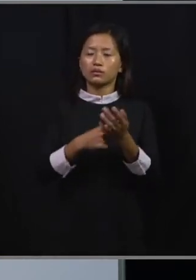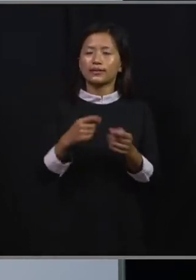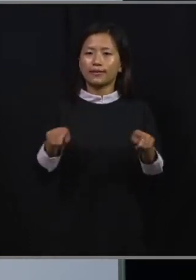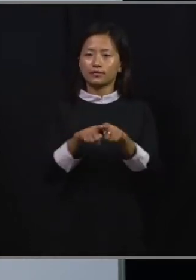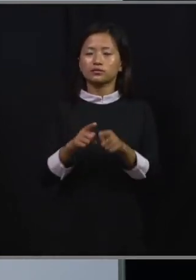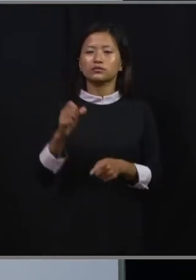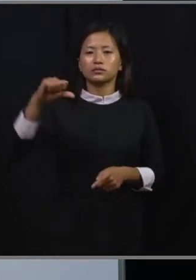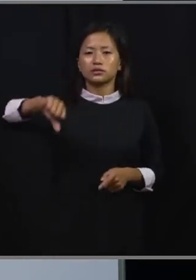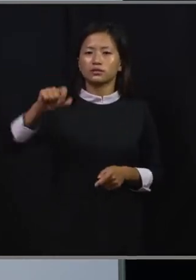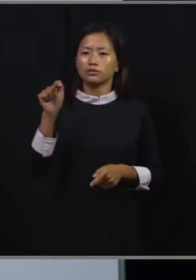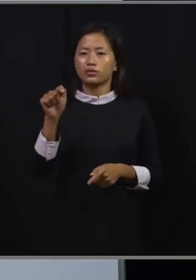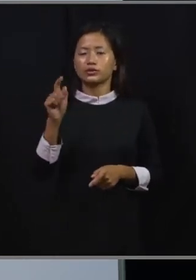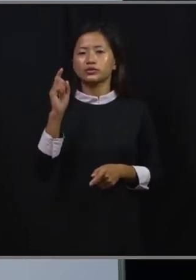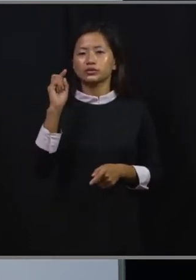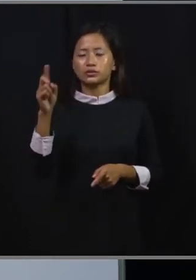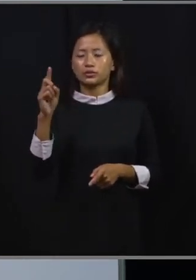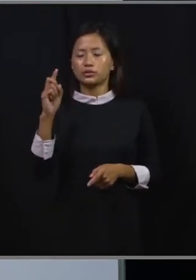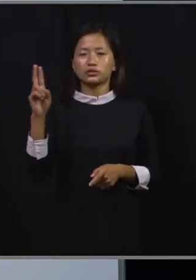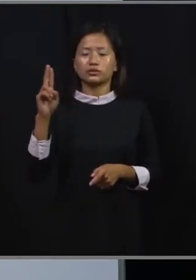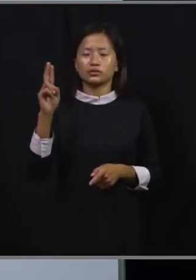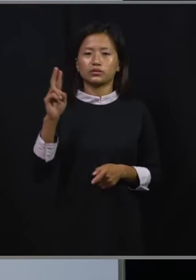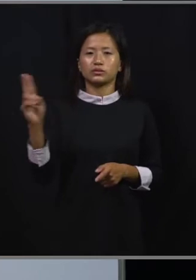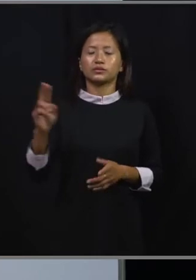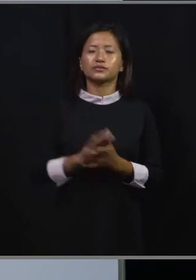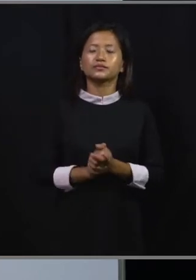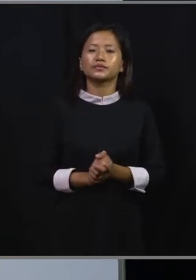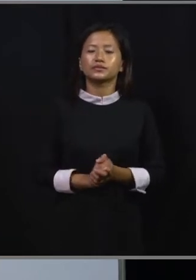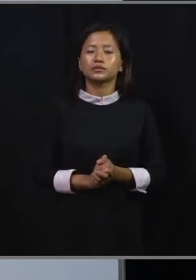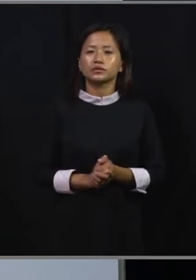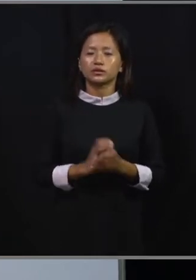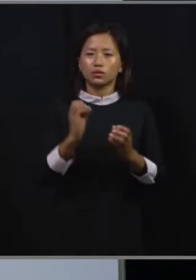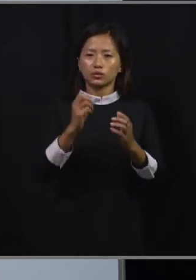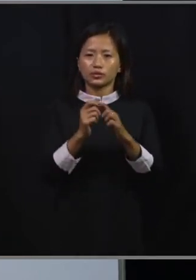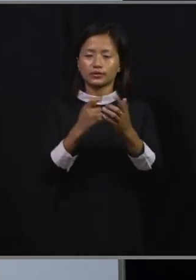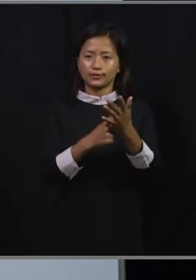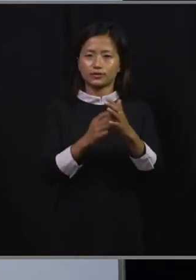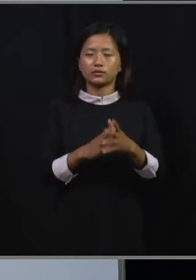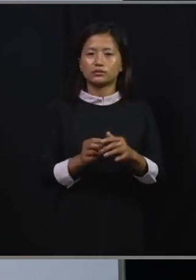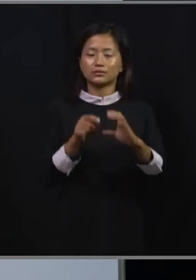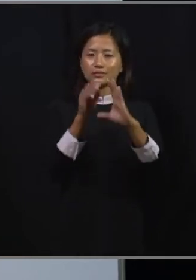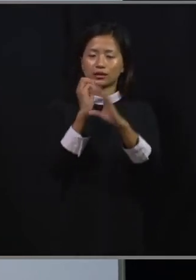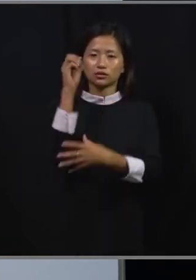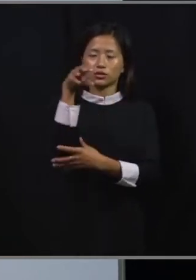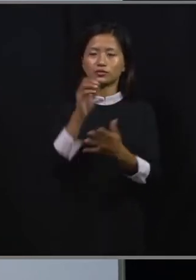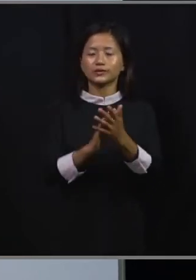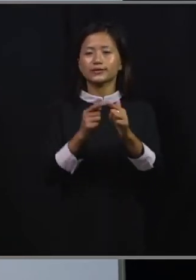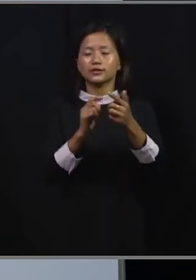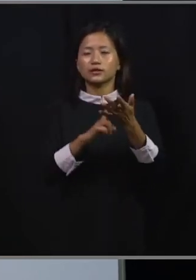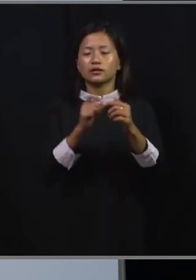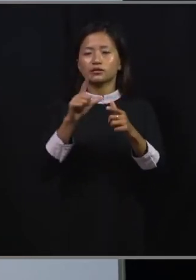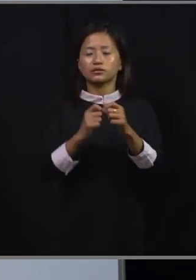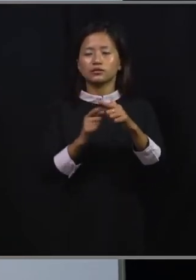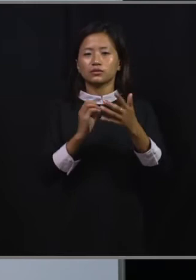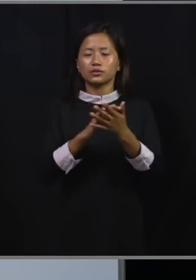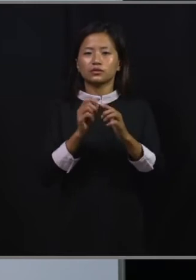important numerical for you. Okay, so this is about the optical instruments. So telescope, you please try to understand by yourself. You do